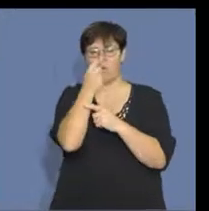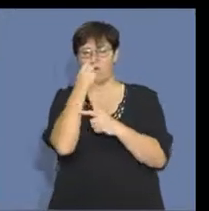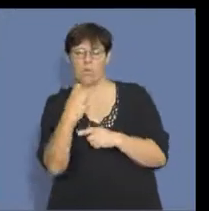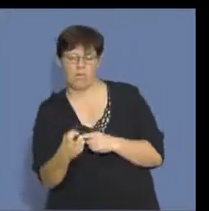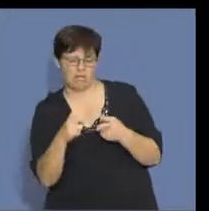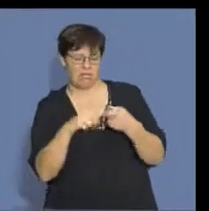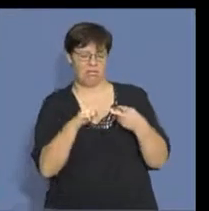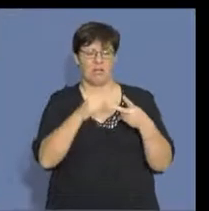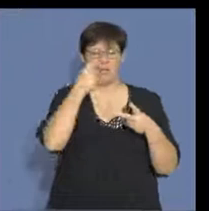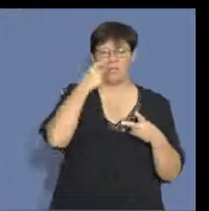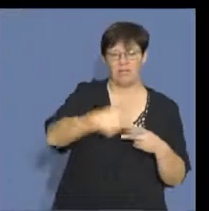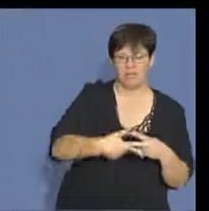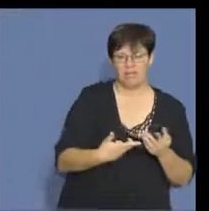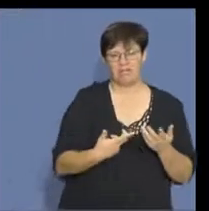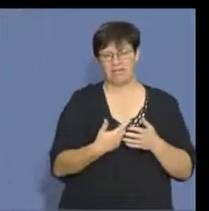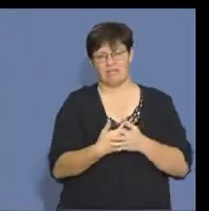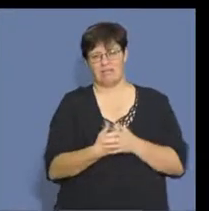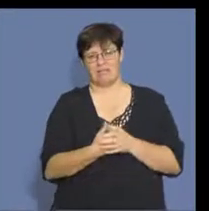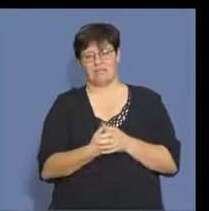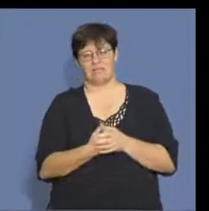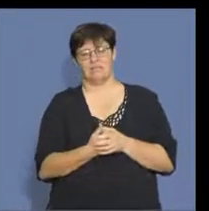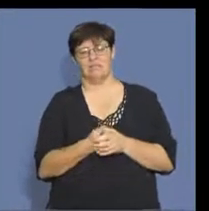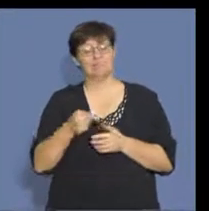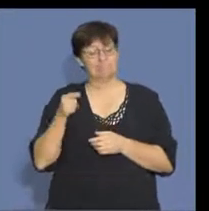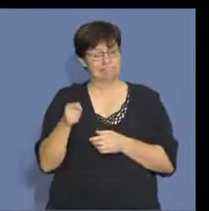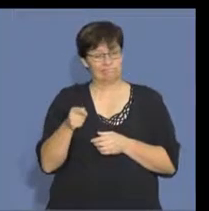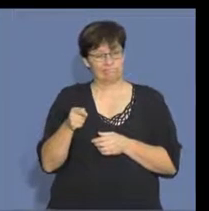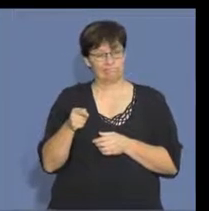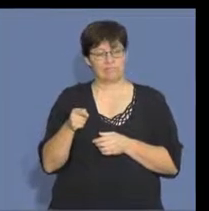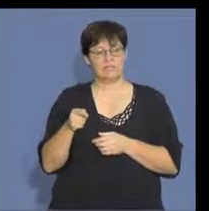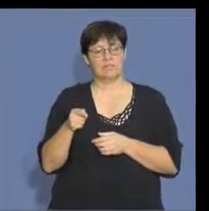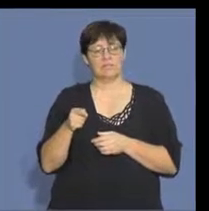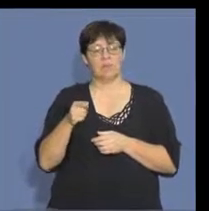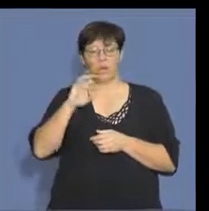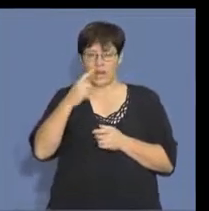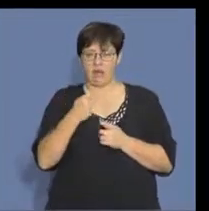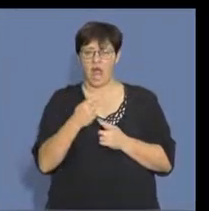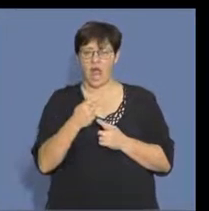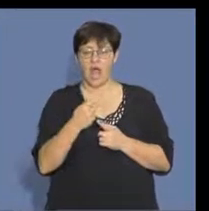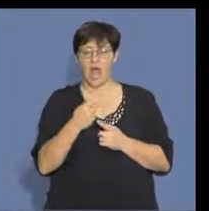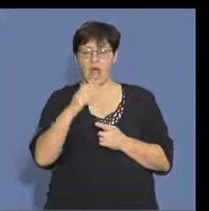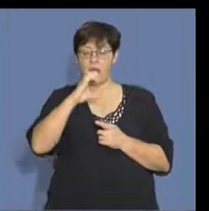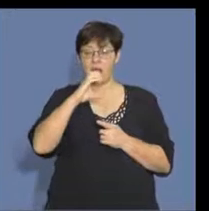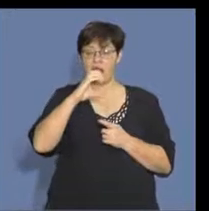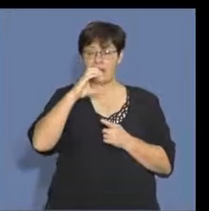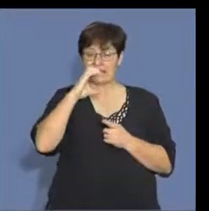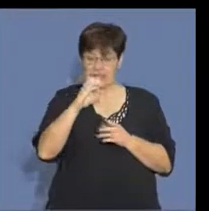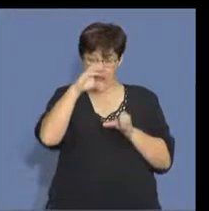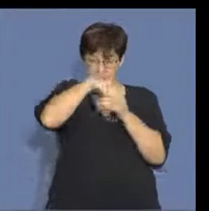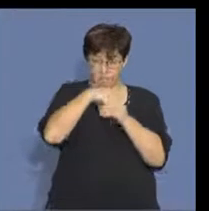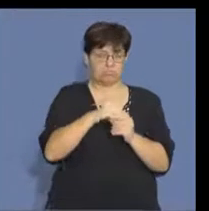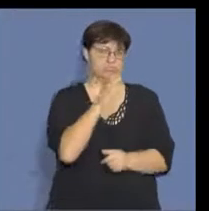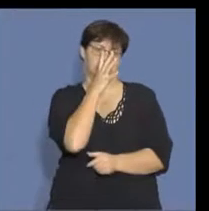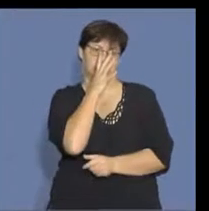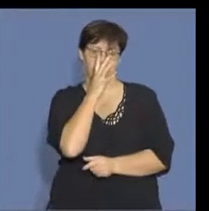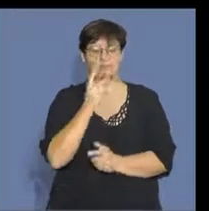fuels, which include coal, oil, these are organic compounds that are rich in carbon. During the process of